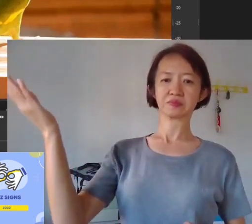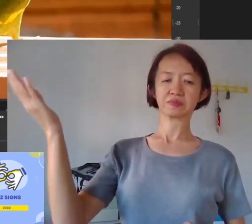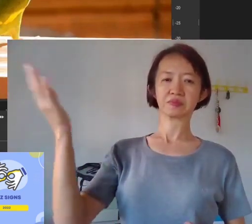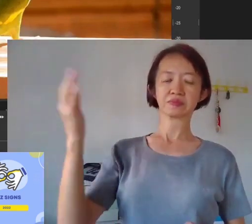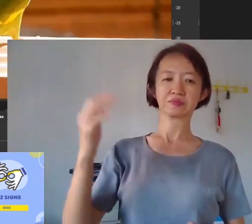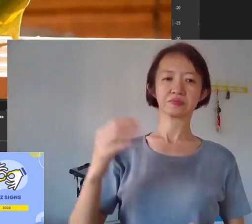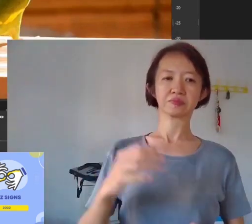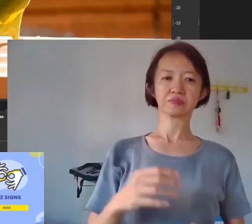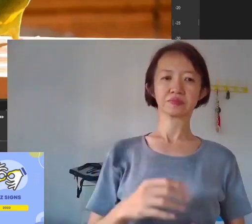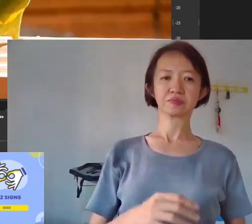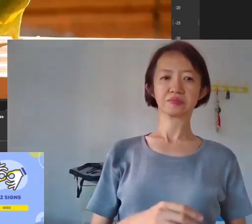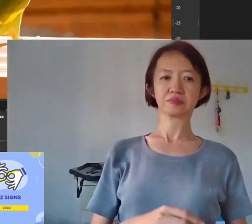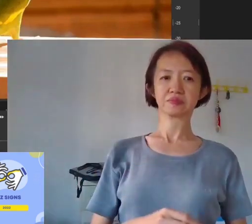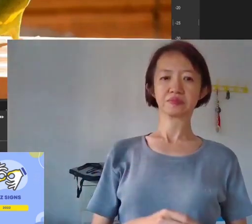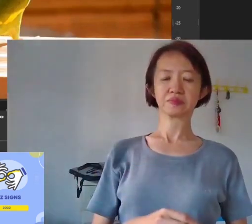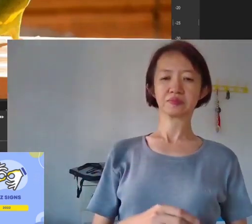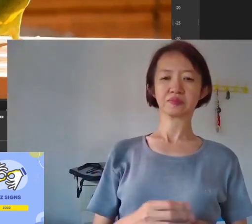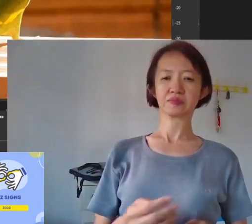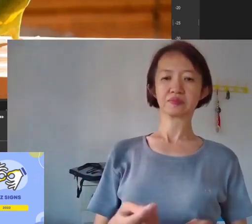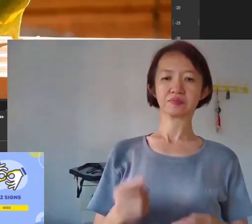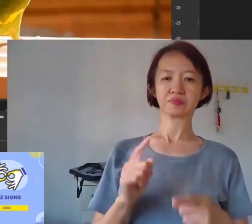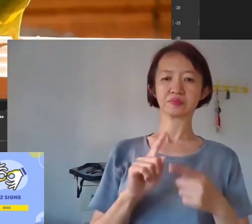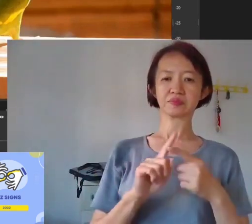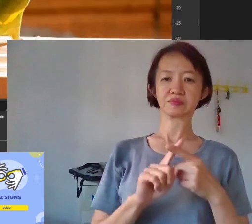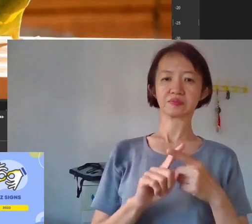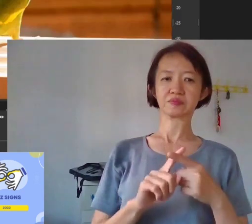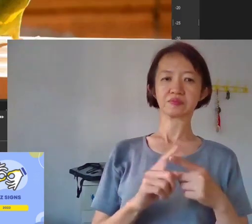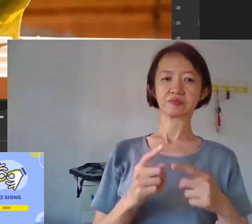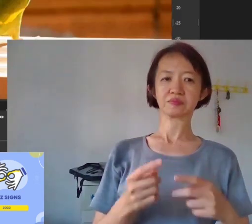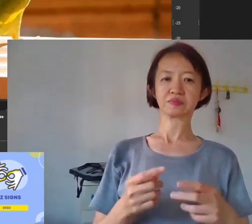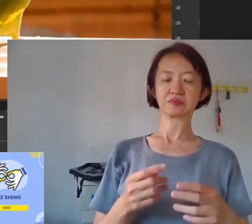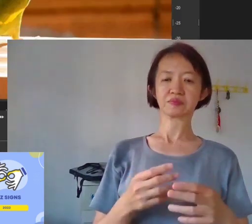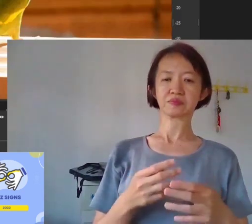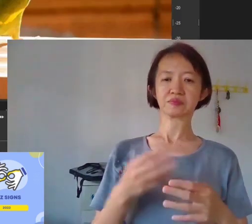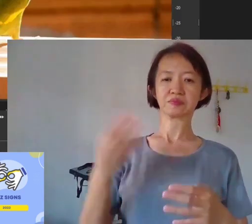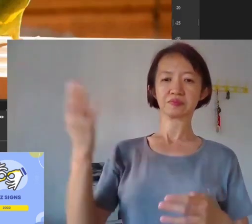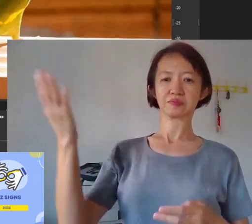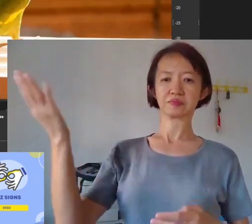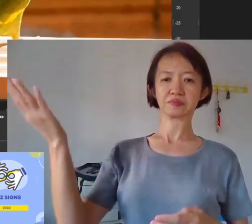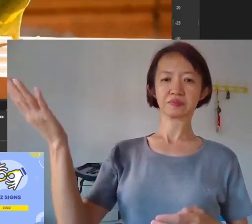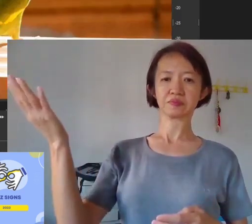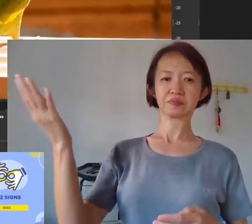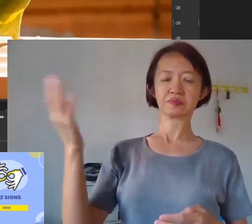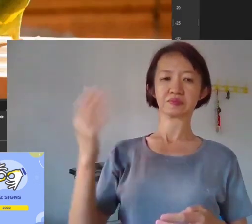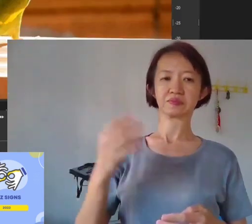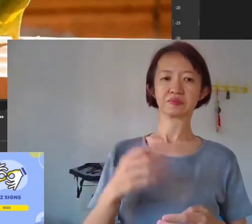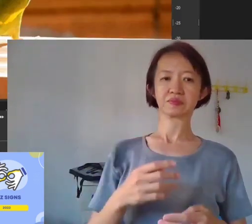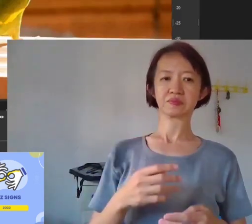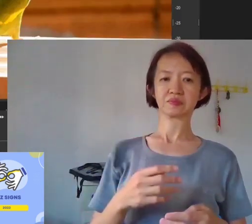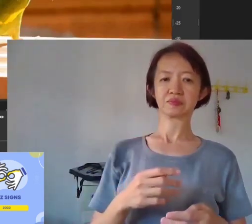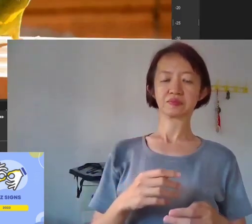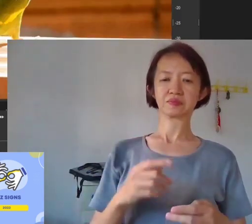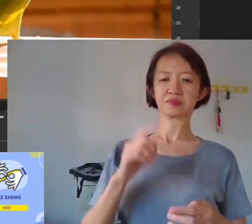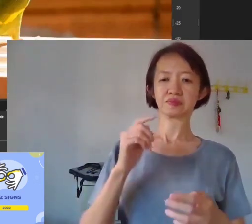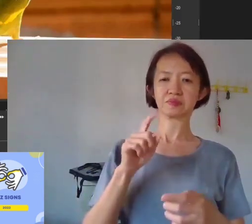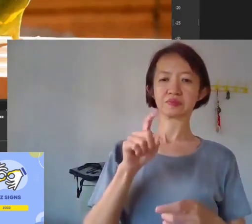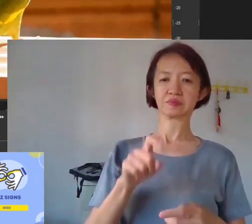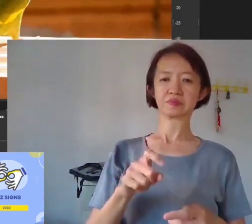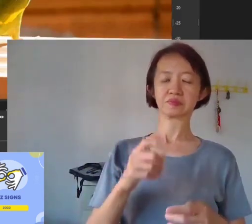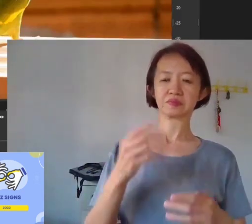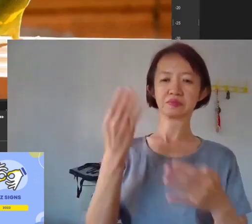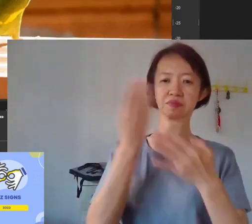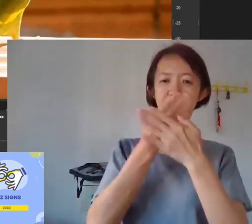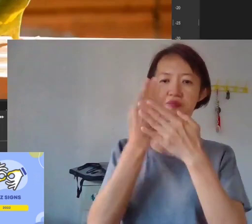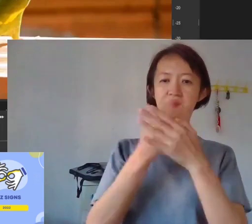plus button again, and type in mask apply. Okay, if now I click this blur box, we don't see the blur, so